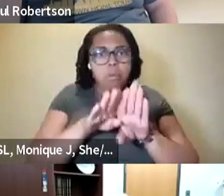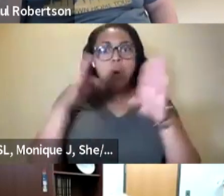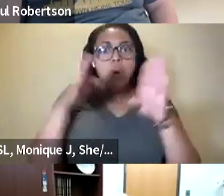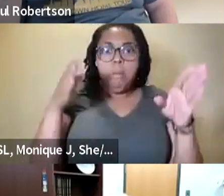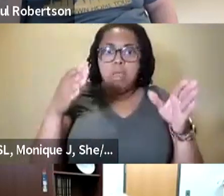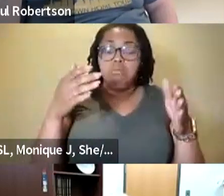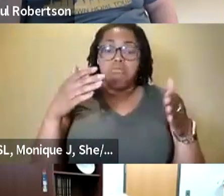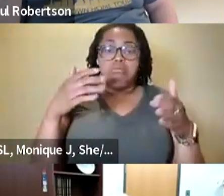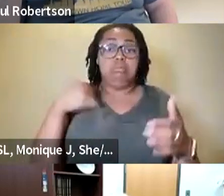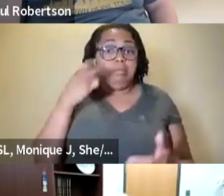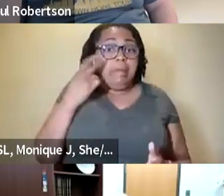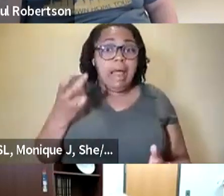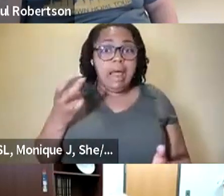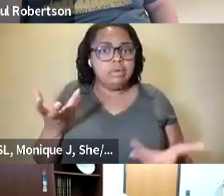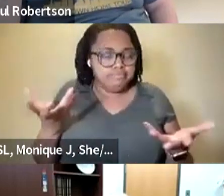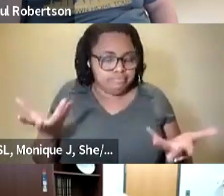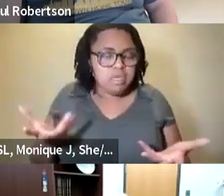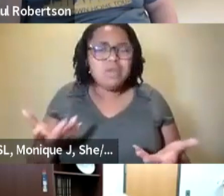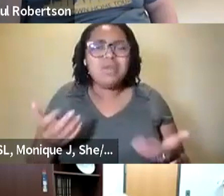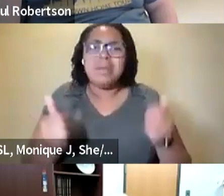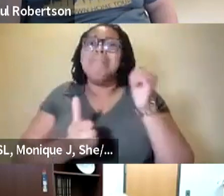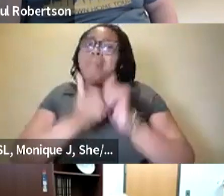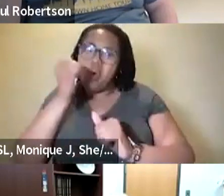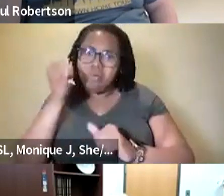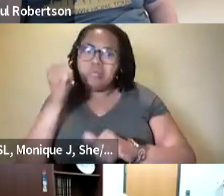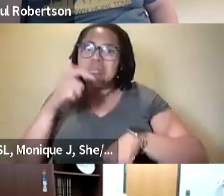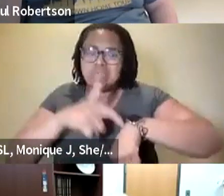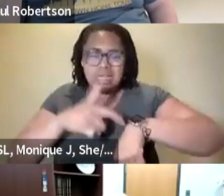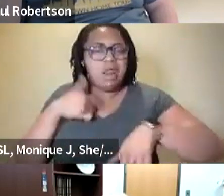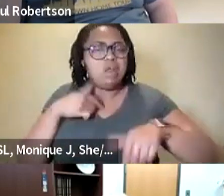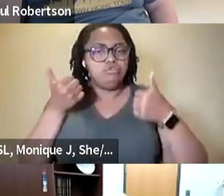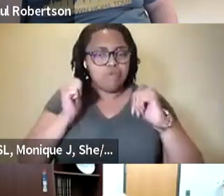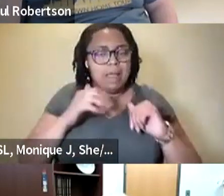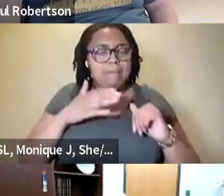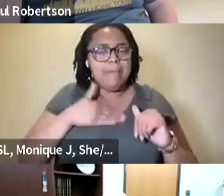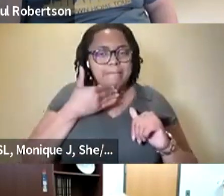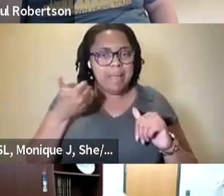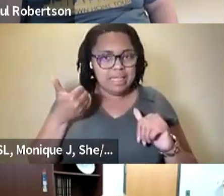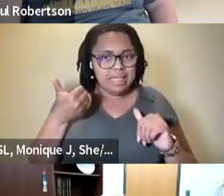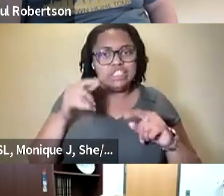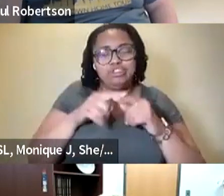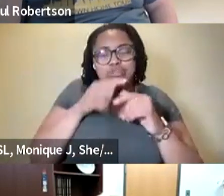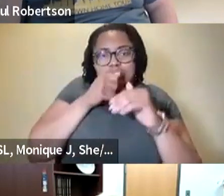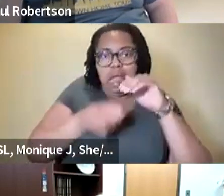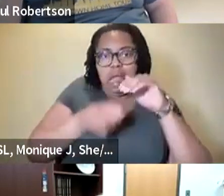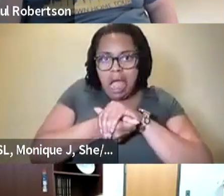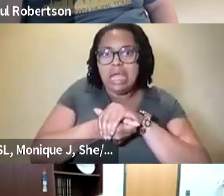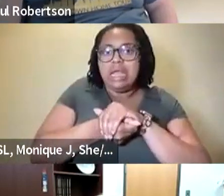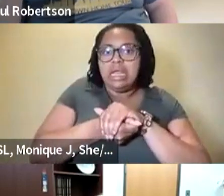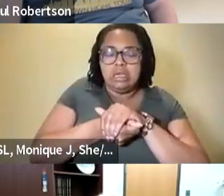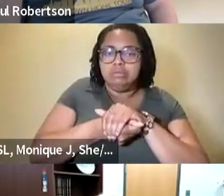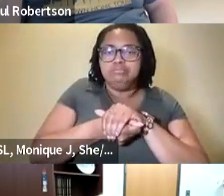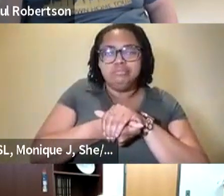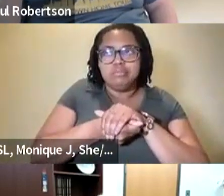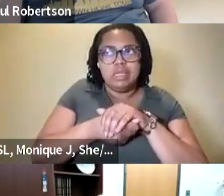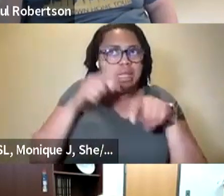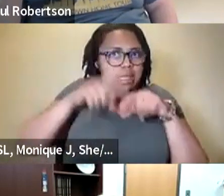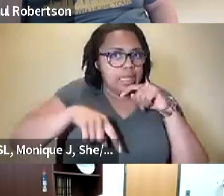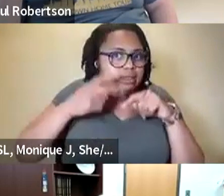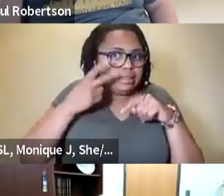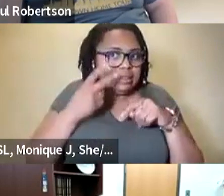for the most part, I really tried my best to try to hide the fact that I can't see very